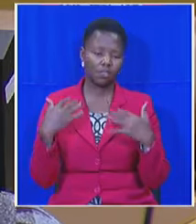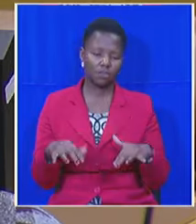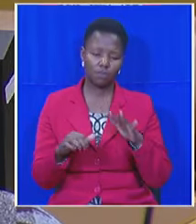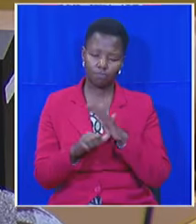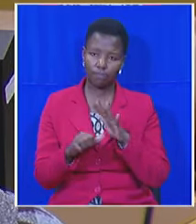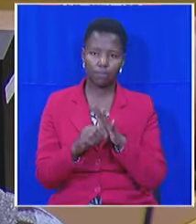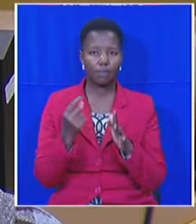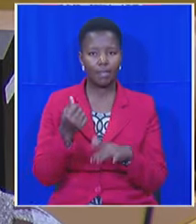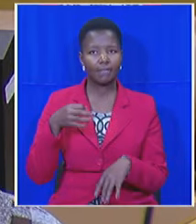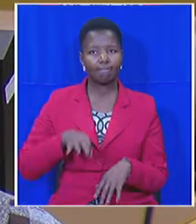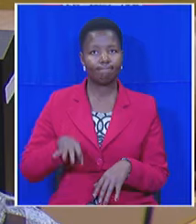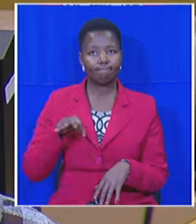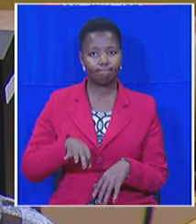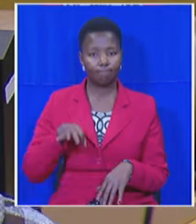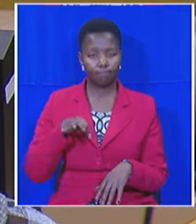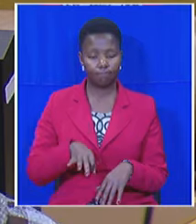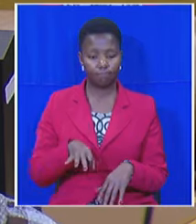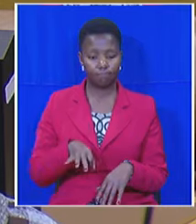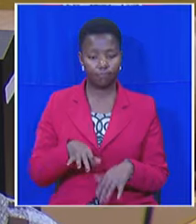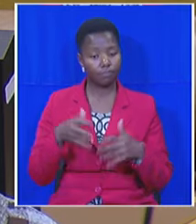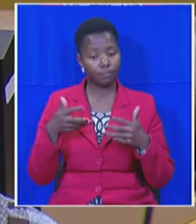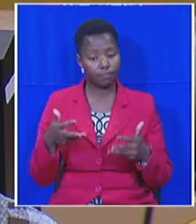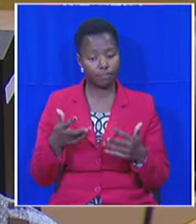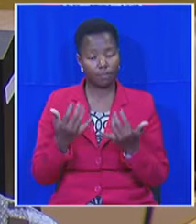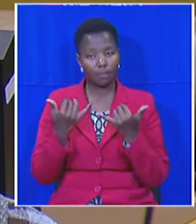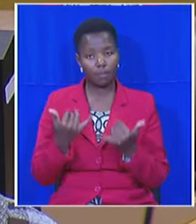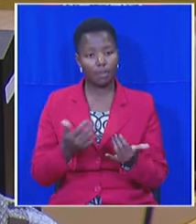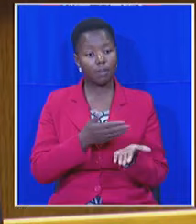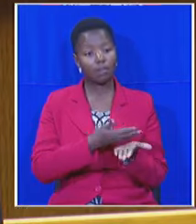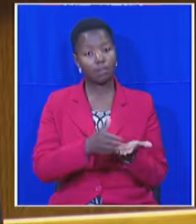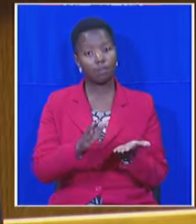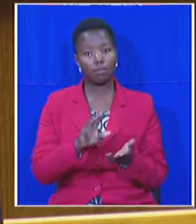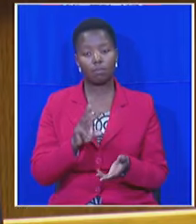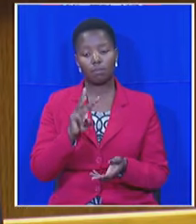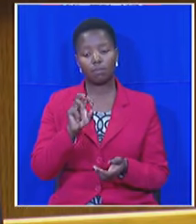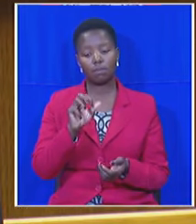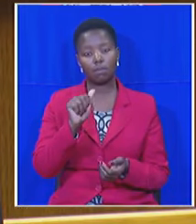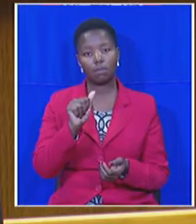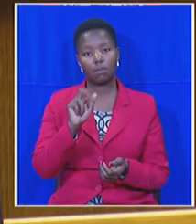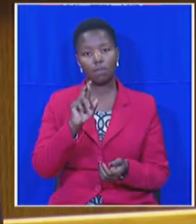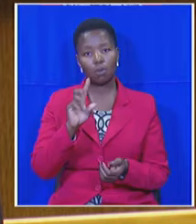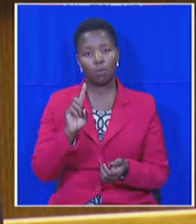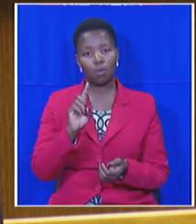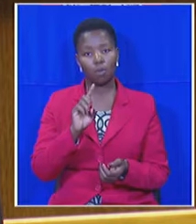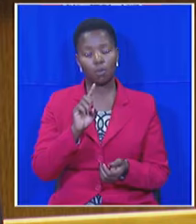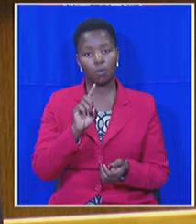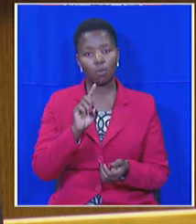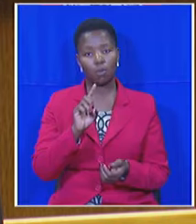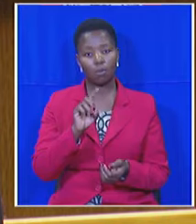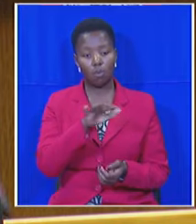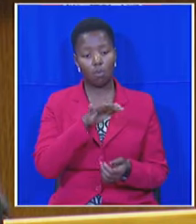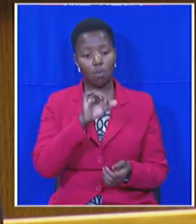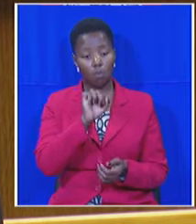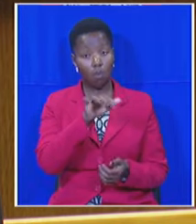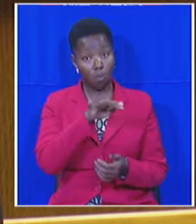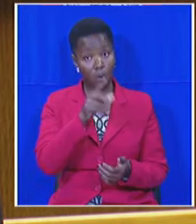income. And they were removed there from about 2010 at the time of the World Cup. And they were promised that they will